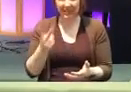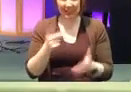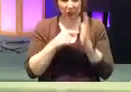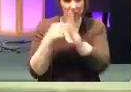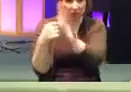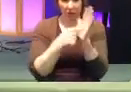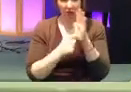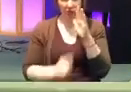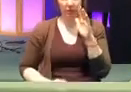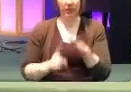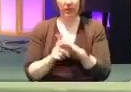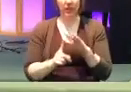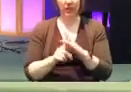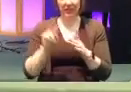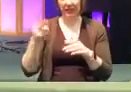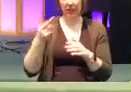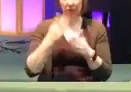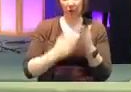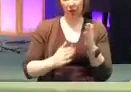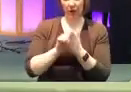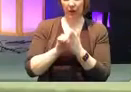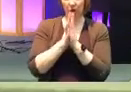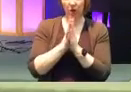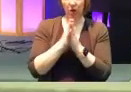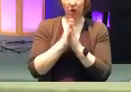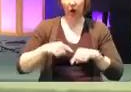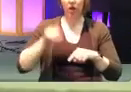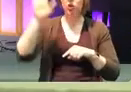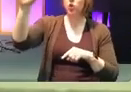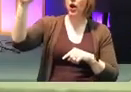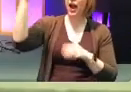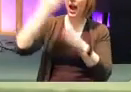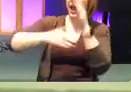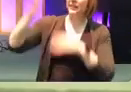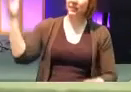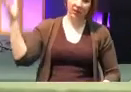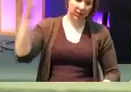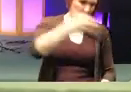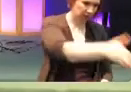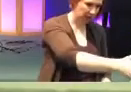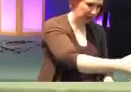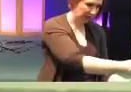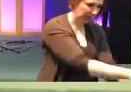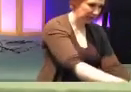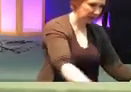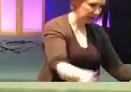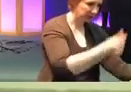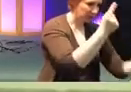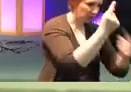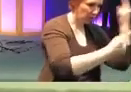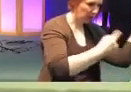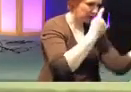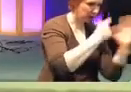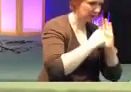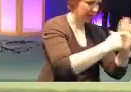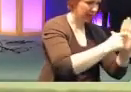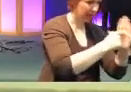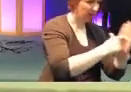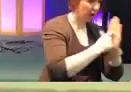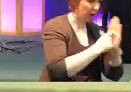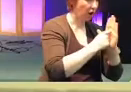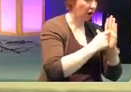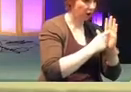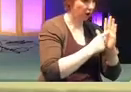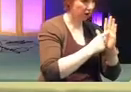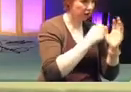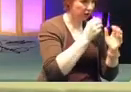again, the second part of that prayer, even in Acts, while you stretch out your hand to heal and signs and wonders are performed through the name